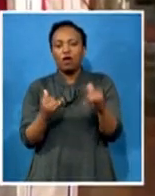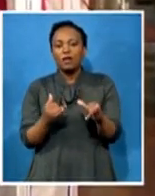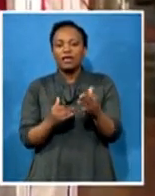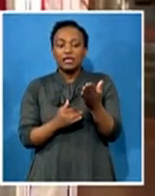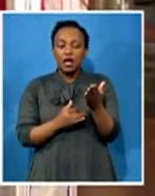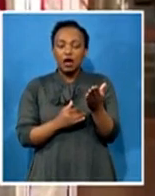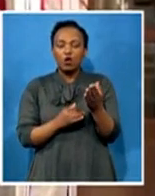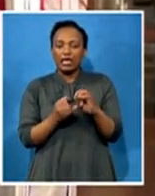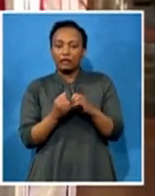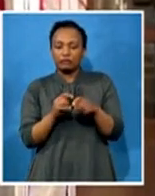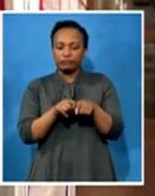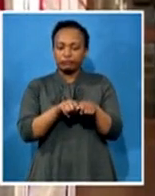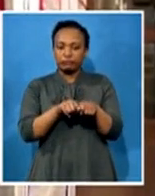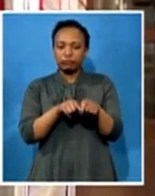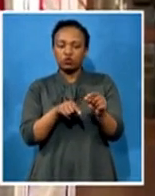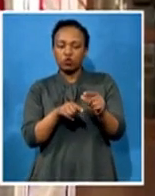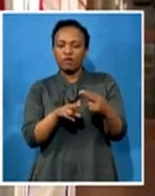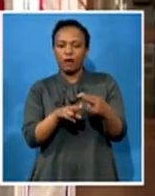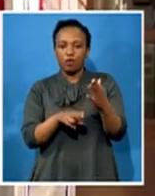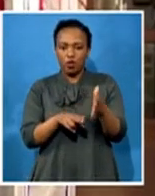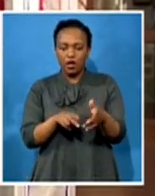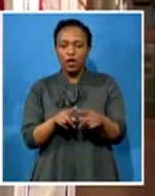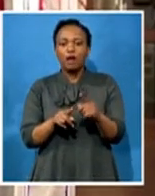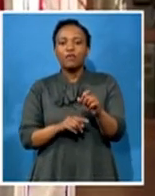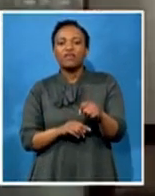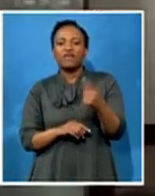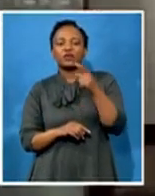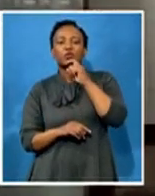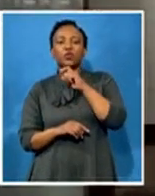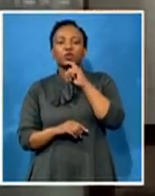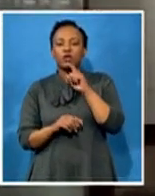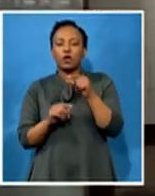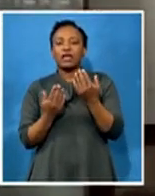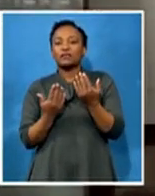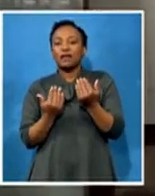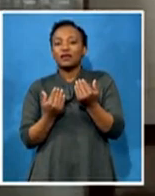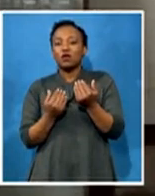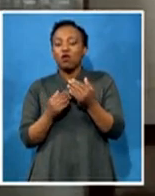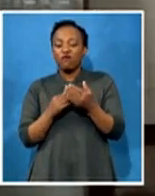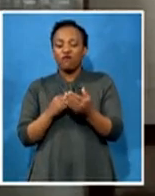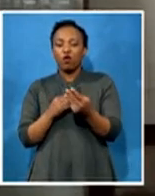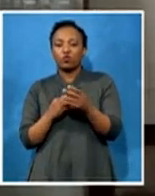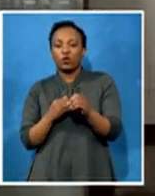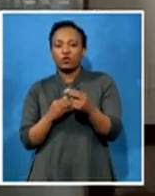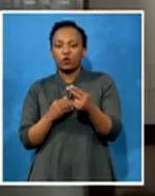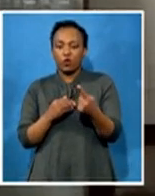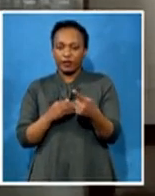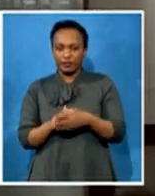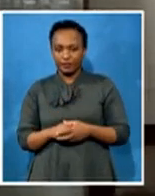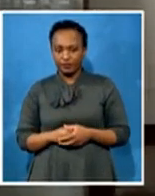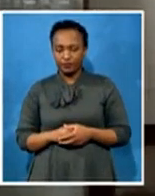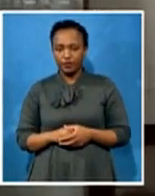cautioned that their first use cannot be expected until early 2021. The numbers of infections continues to rise around the world.